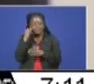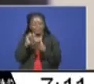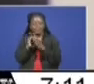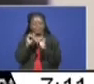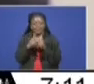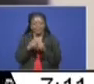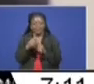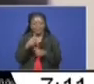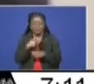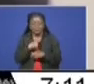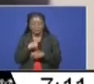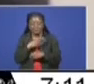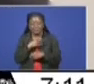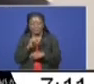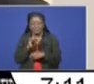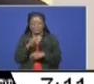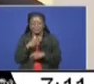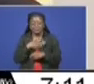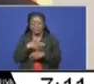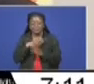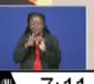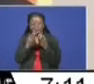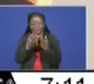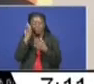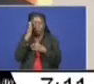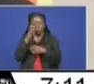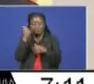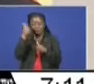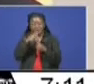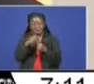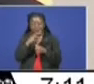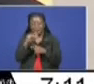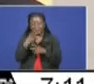him. And I think most Grand Bahamians will remember him.